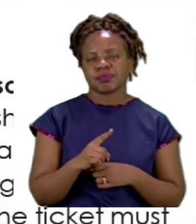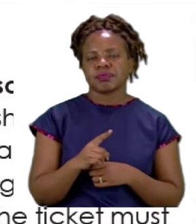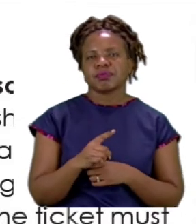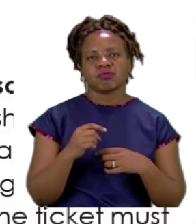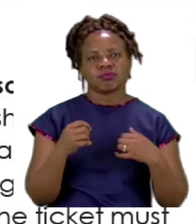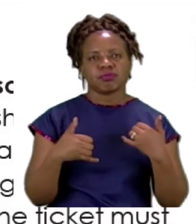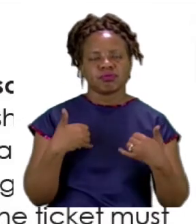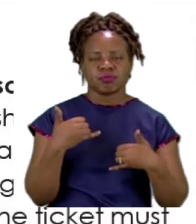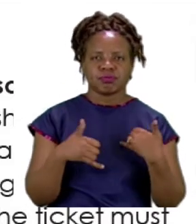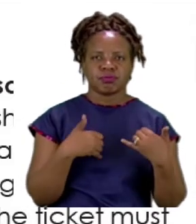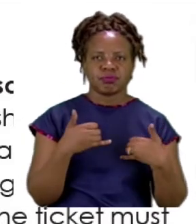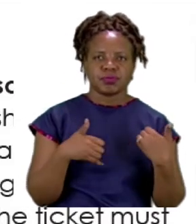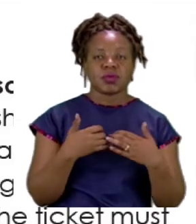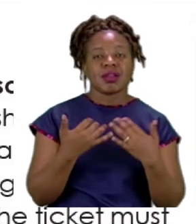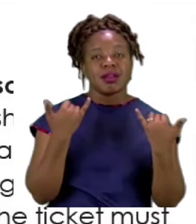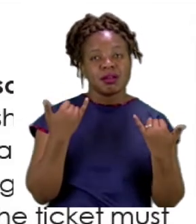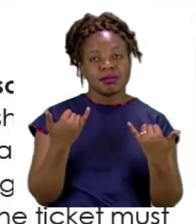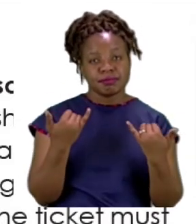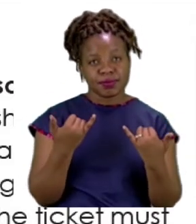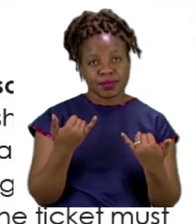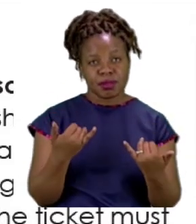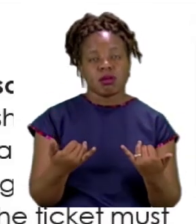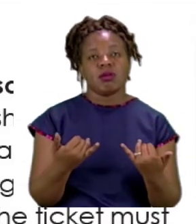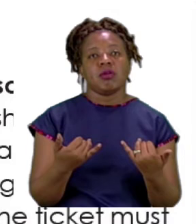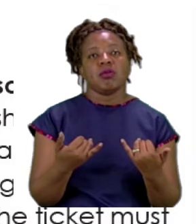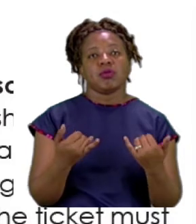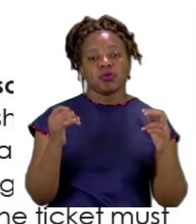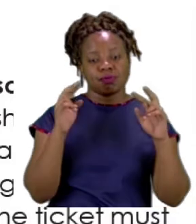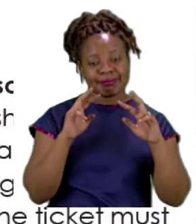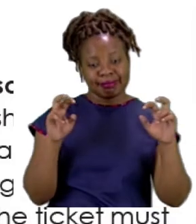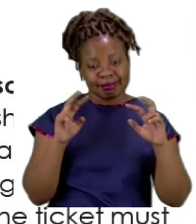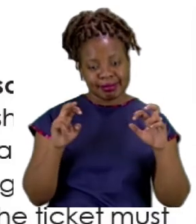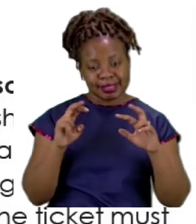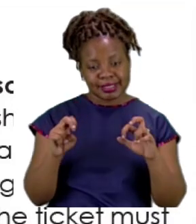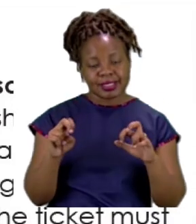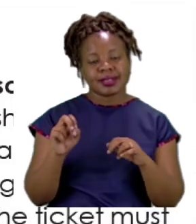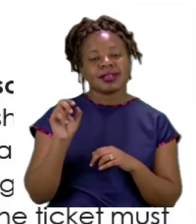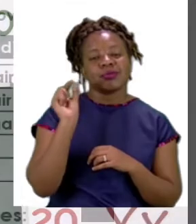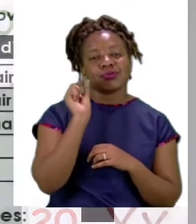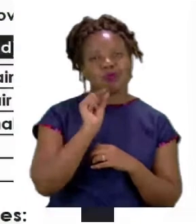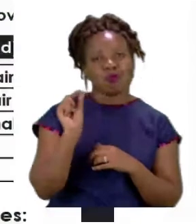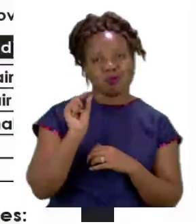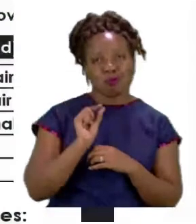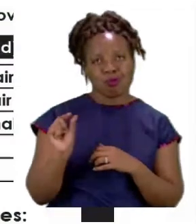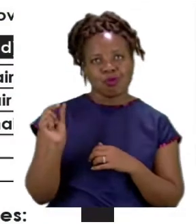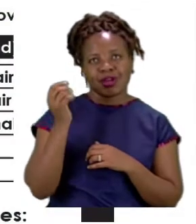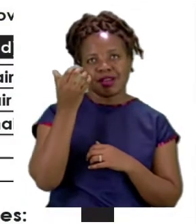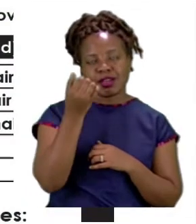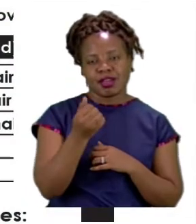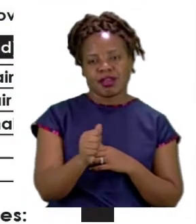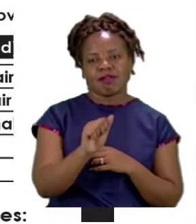checking for all the words that have A and I. The next instruction for our phonics is